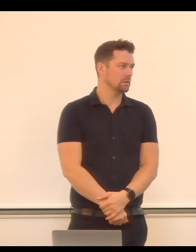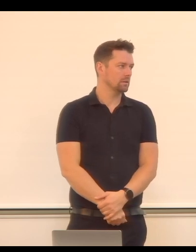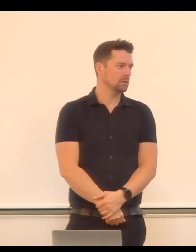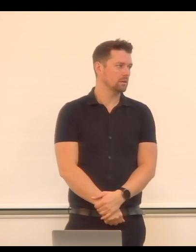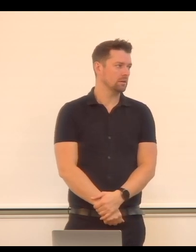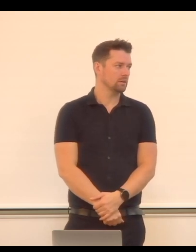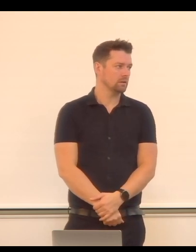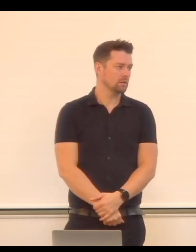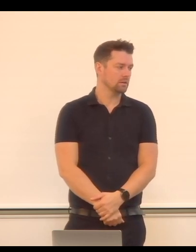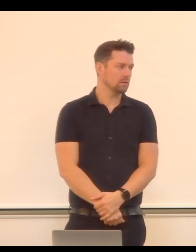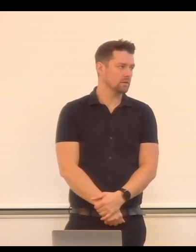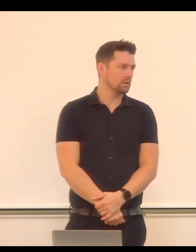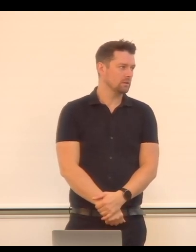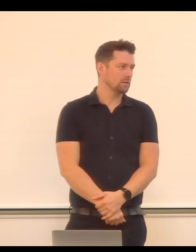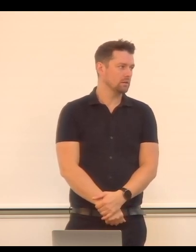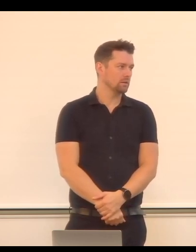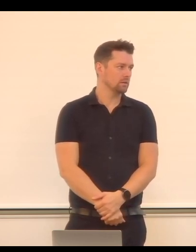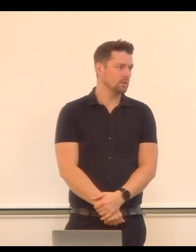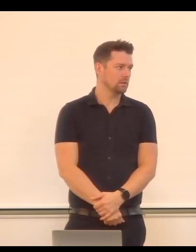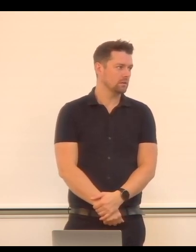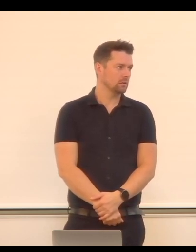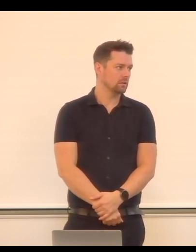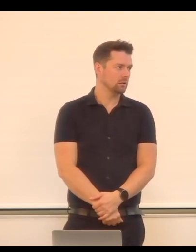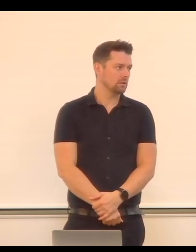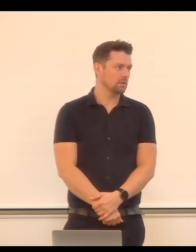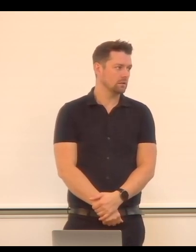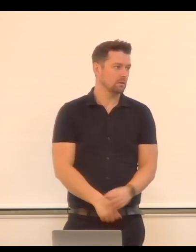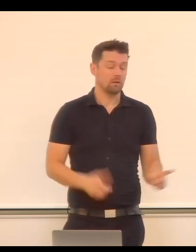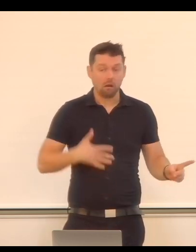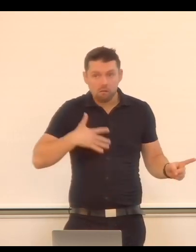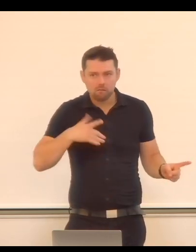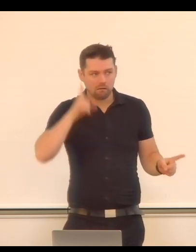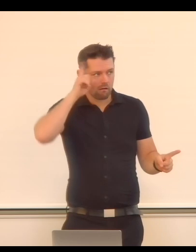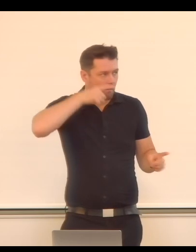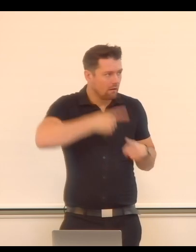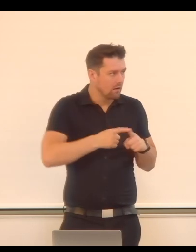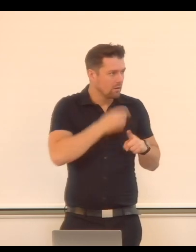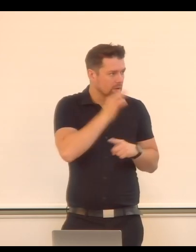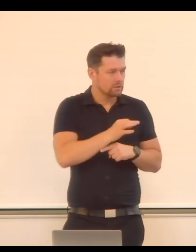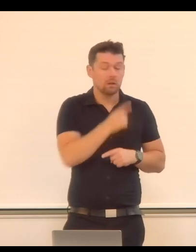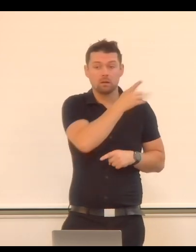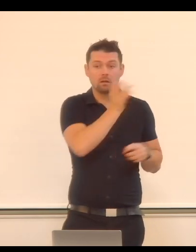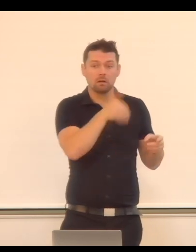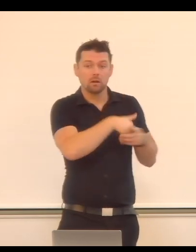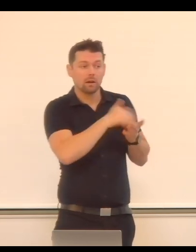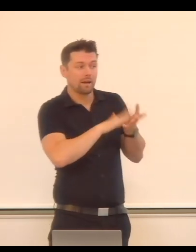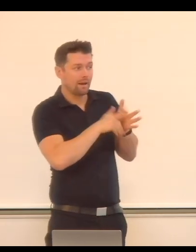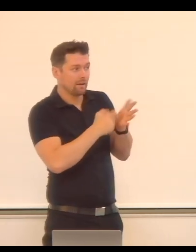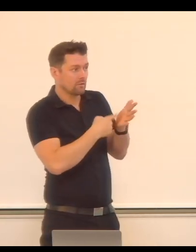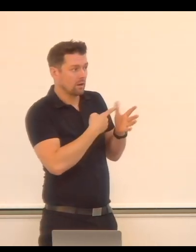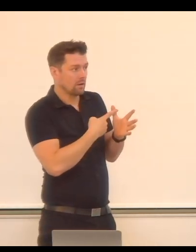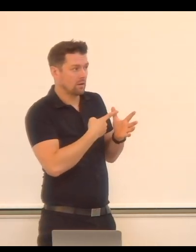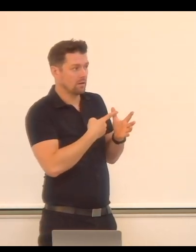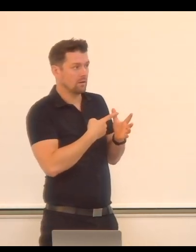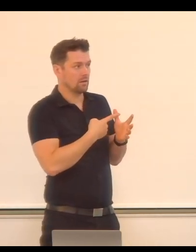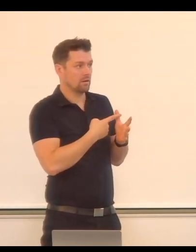Sorry. Hey, Bill, I just came up with this random and quick question. When you participated in HERA, how far